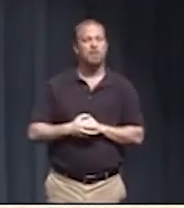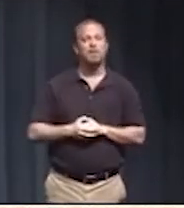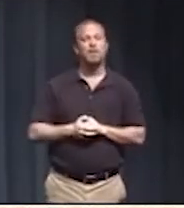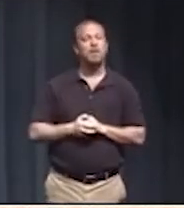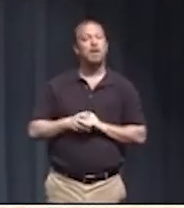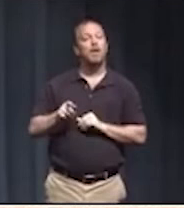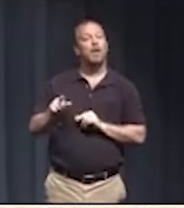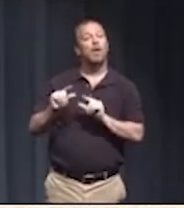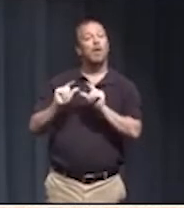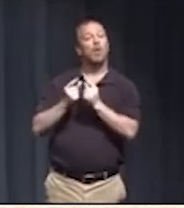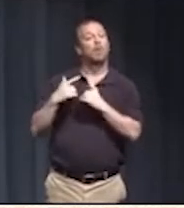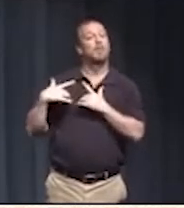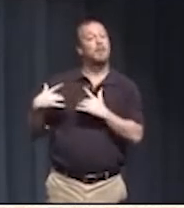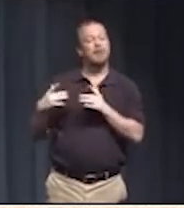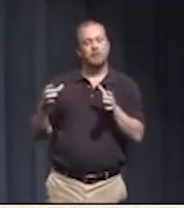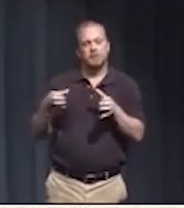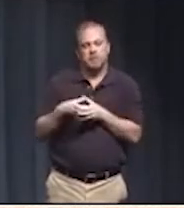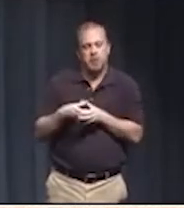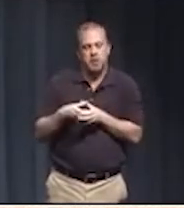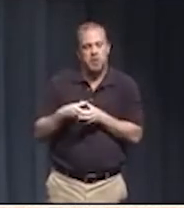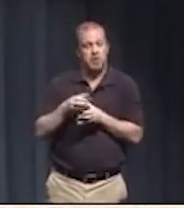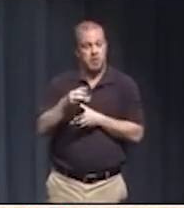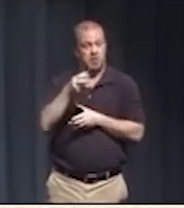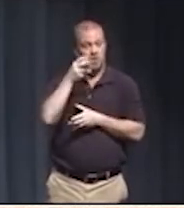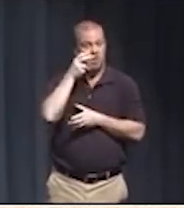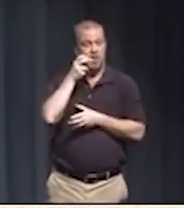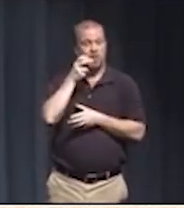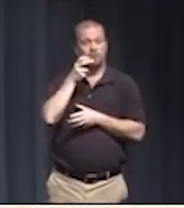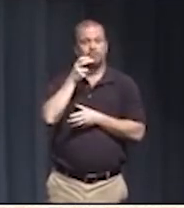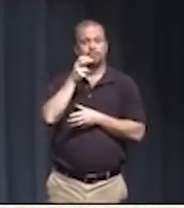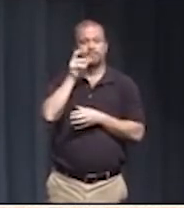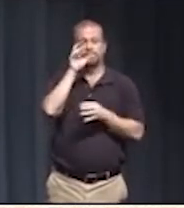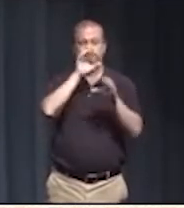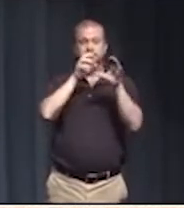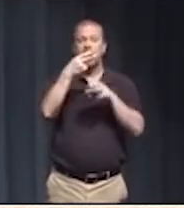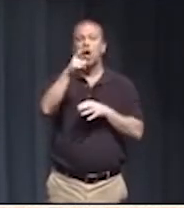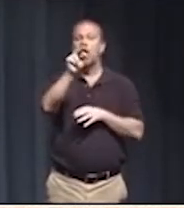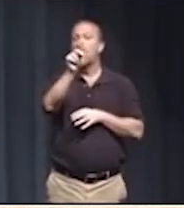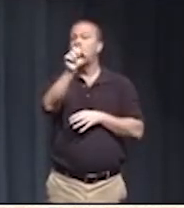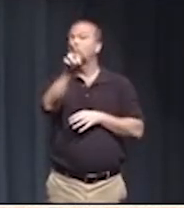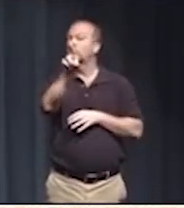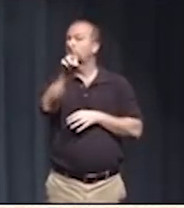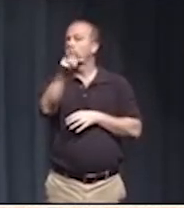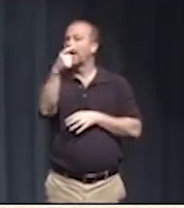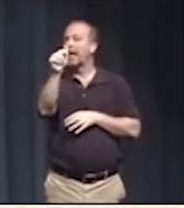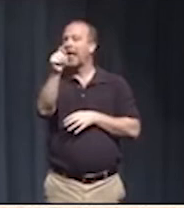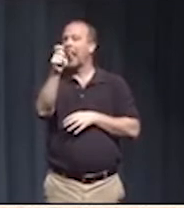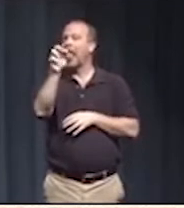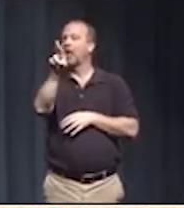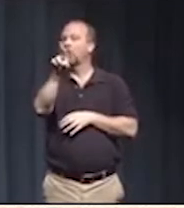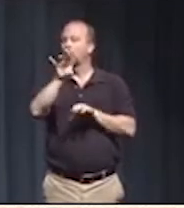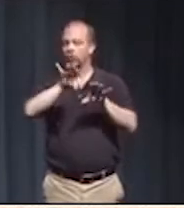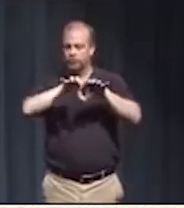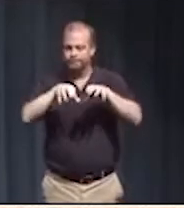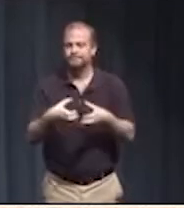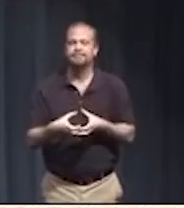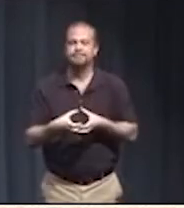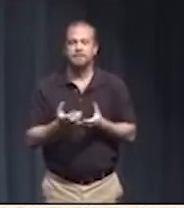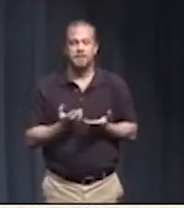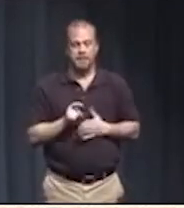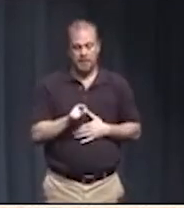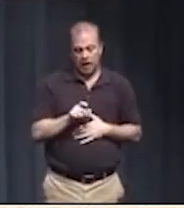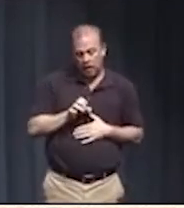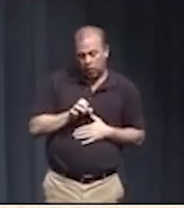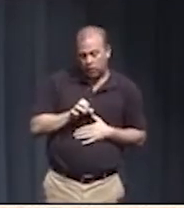were typically small. Y'all heard the expression hunter-gatherer societies. Groups of maybe 100